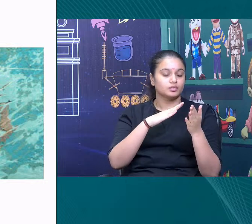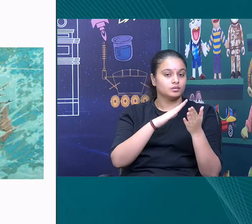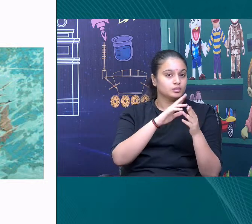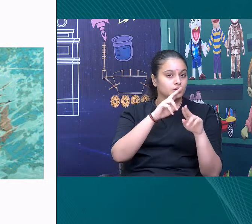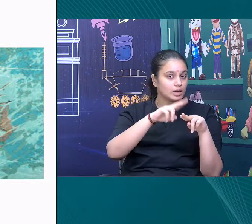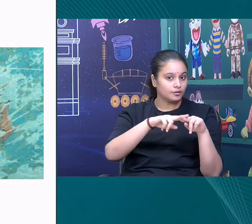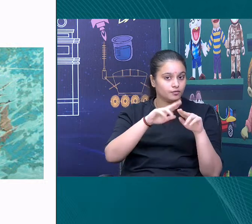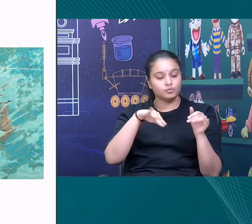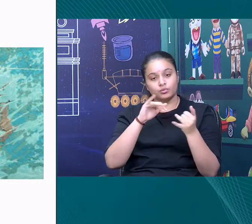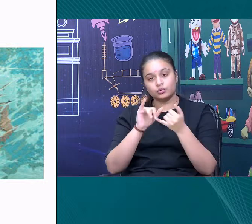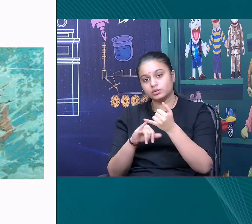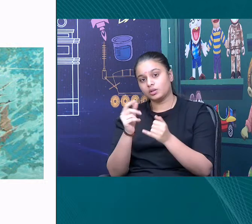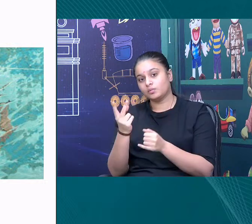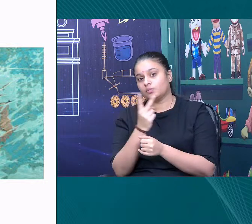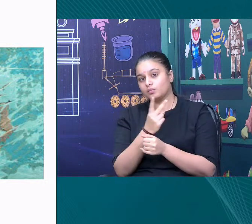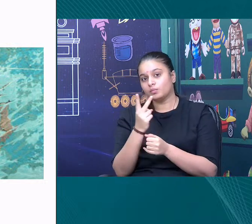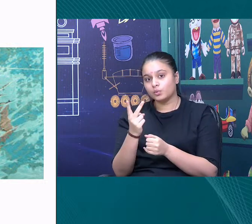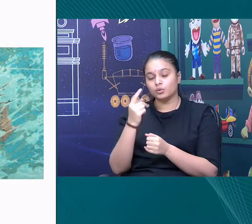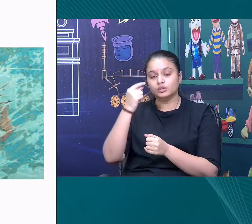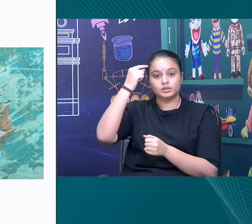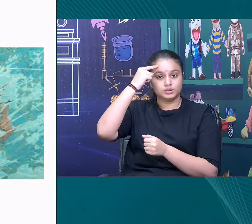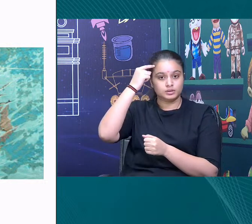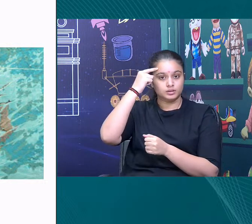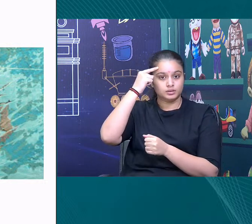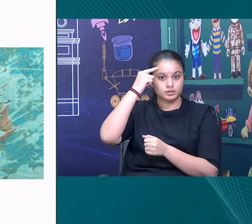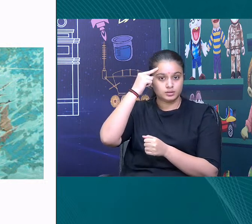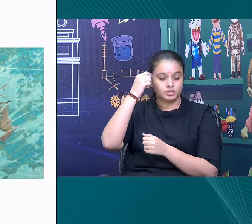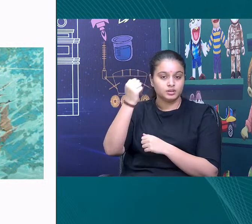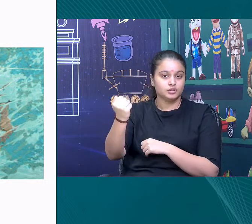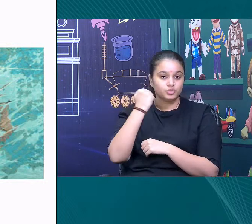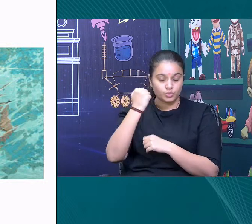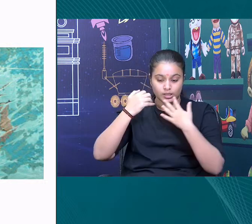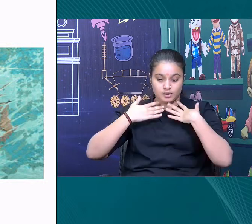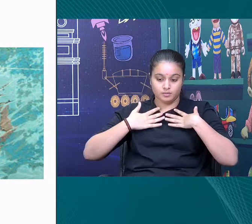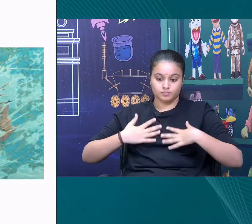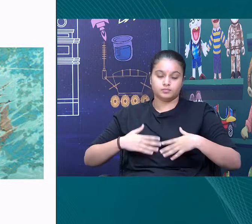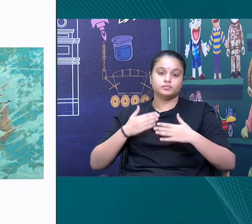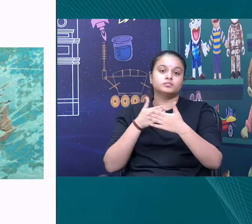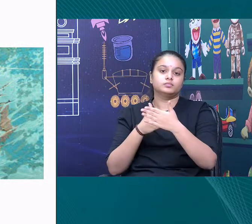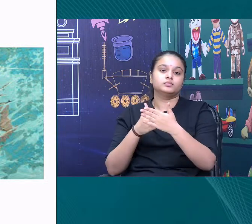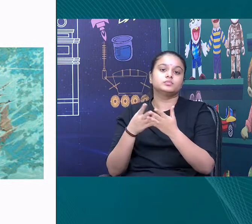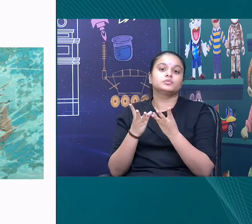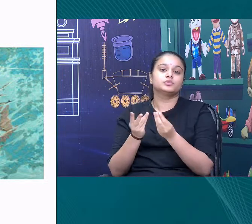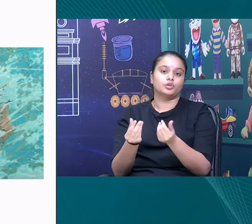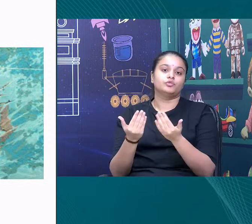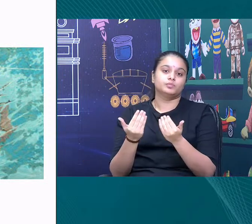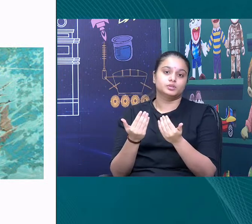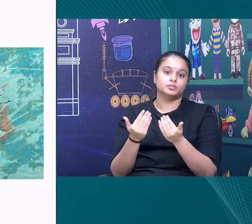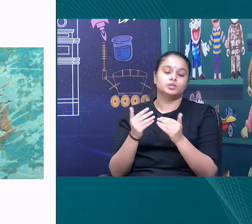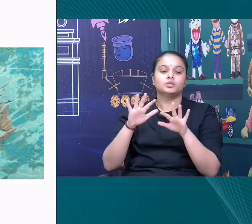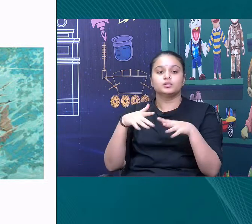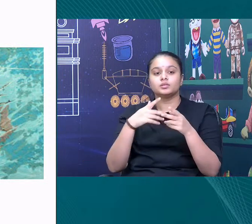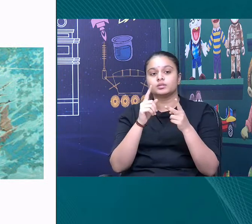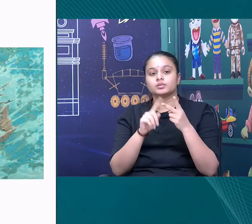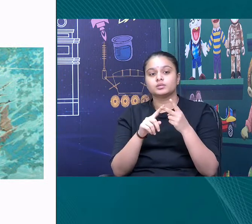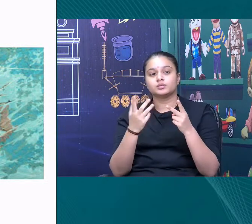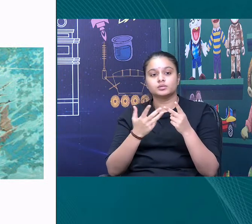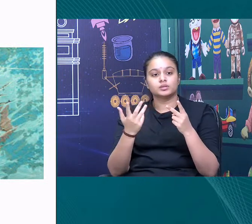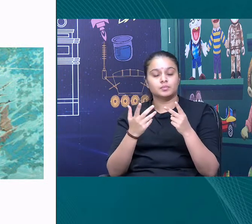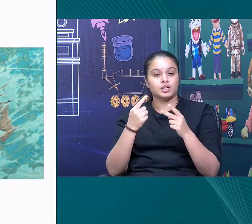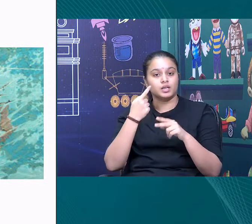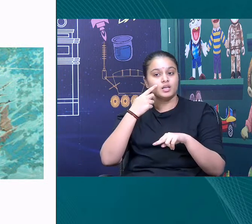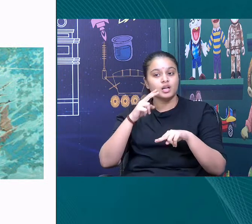show that intellectual strength overcomes physical limitations. Second lesson is determination